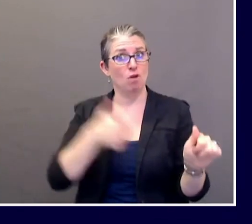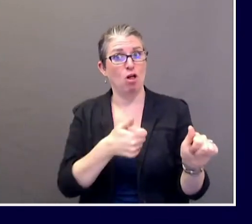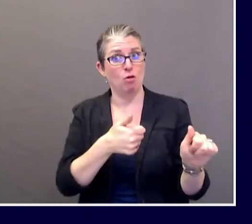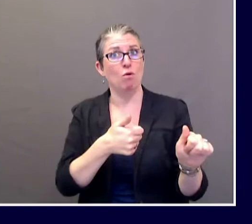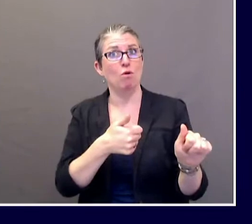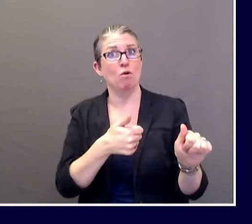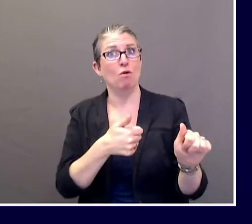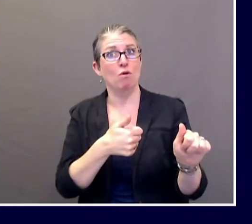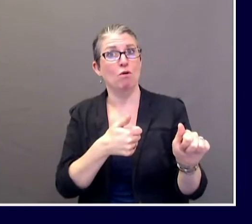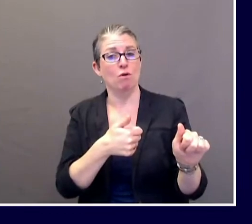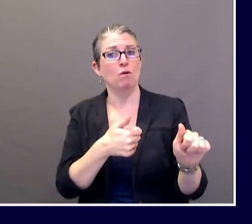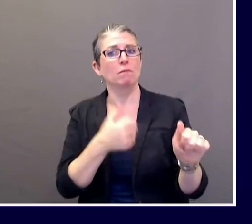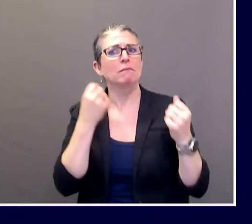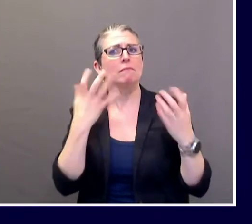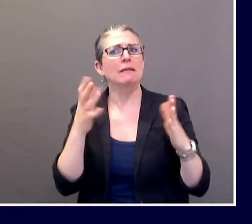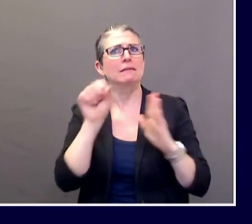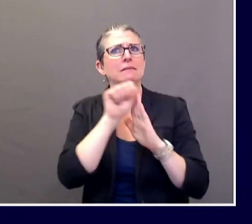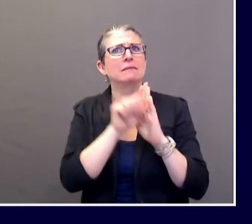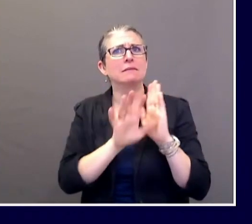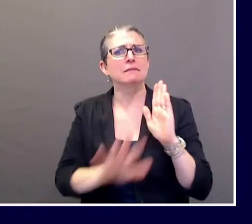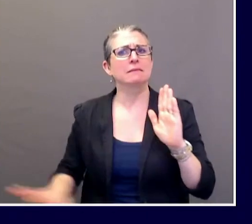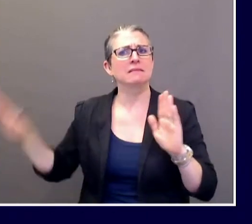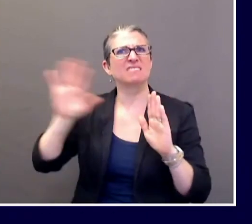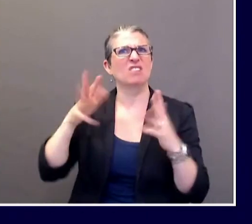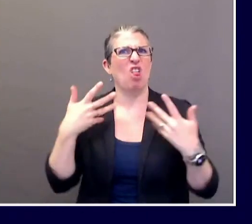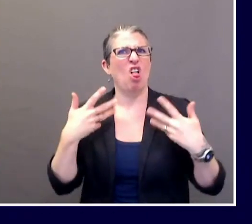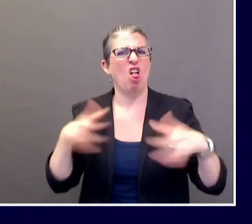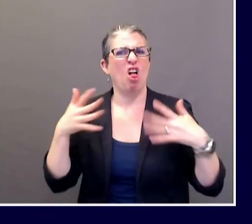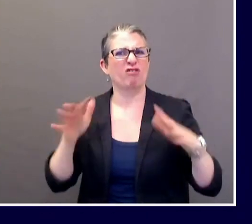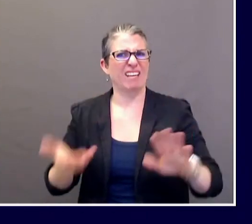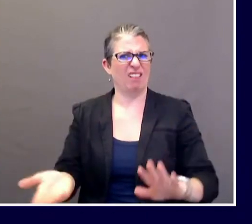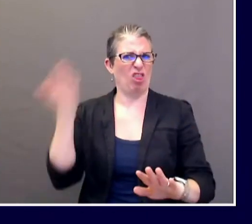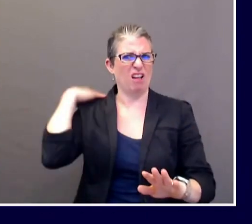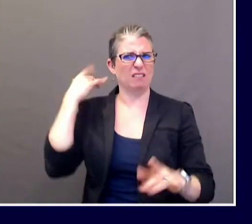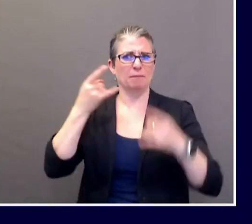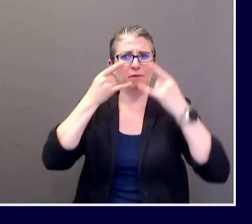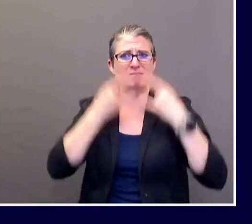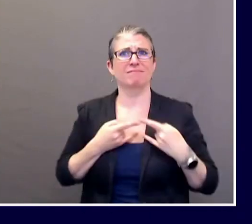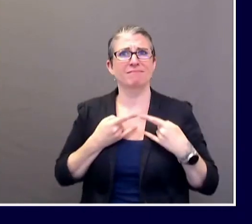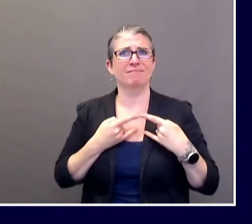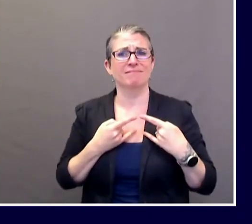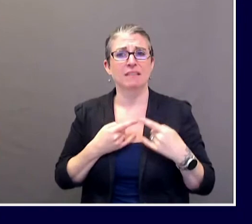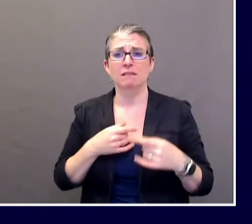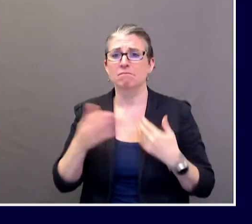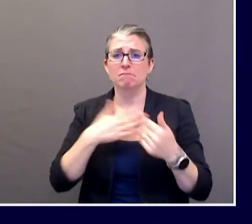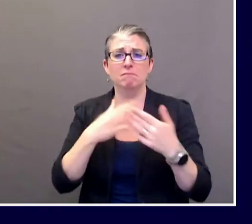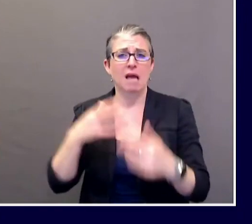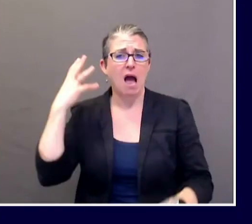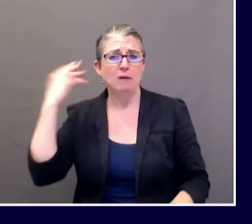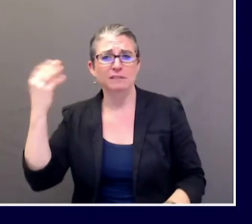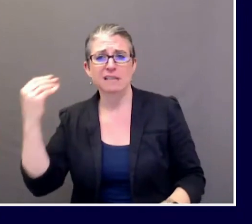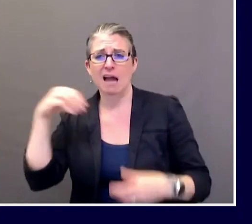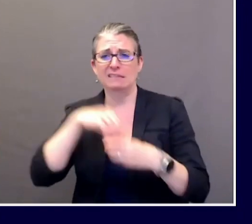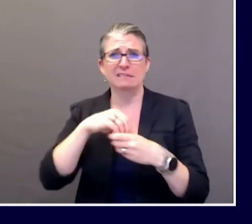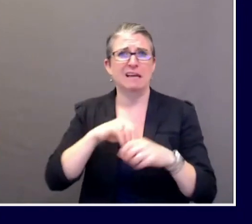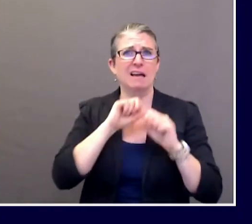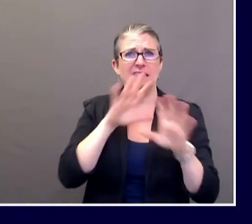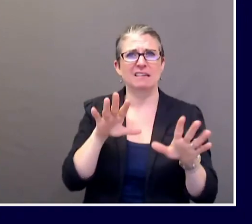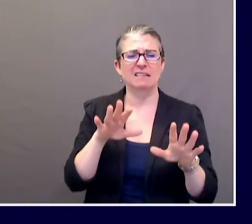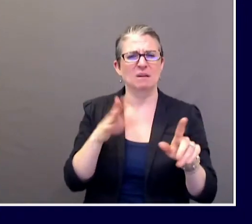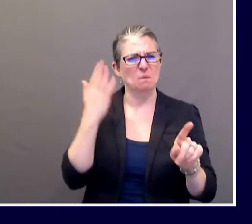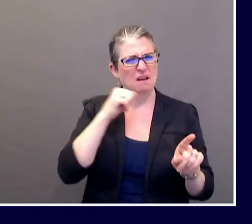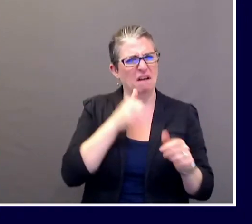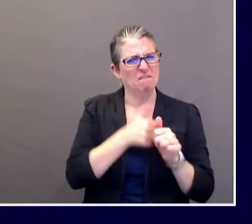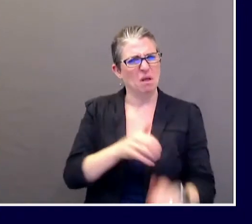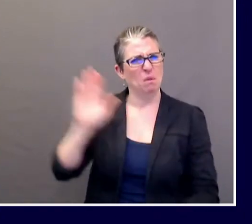when studies were already showing a low risk of transmission outside? Sure. Well, now what the moves that other states have made have been